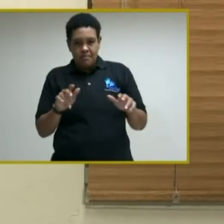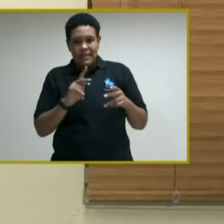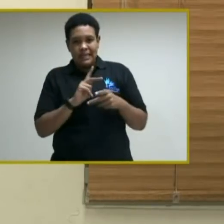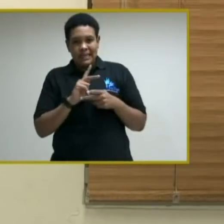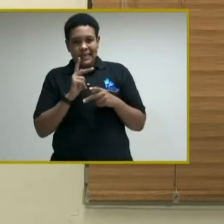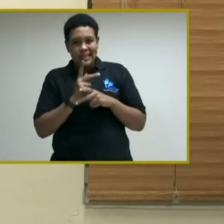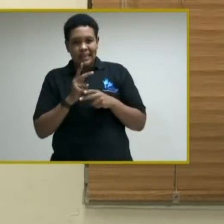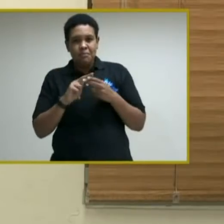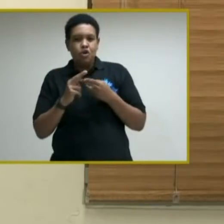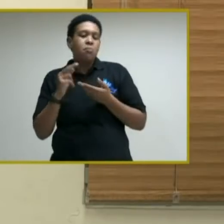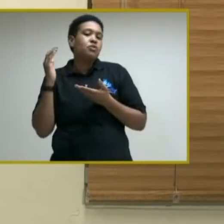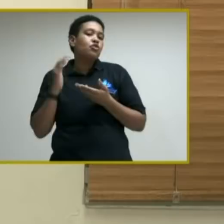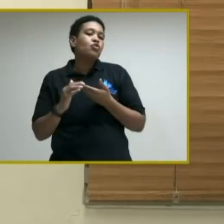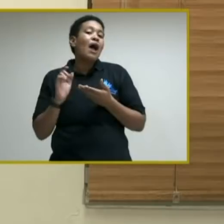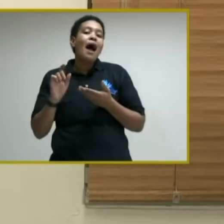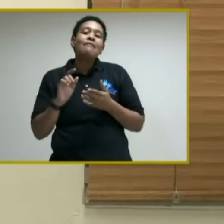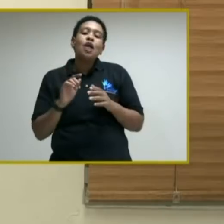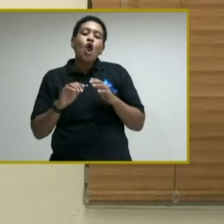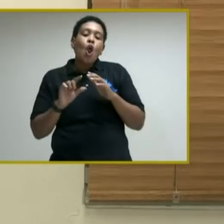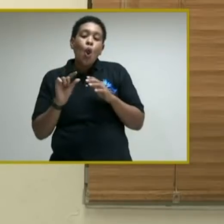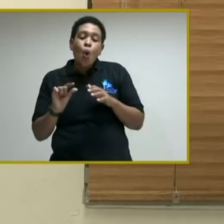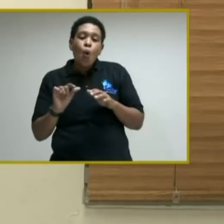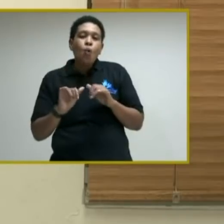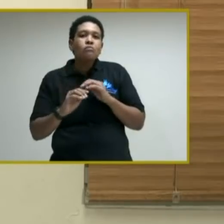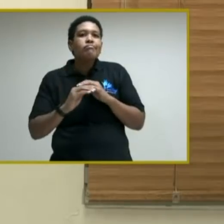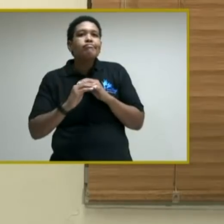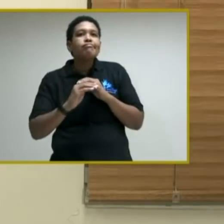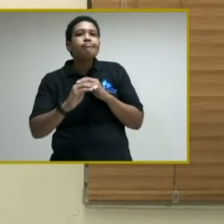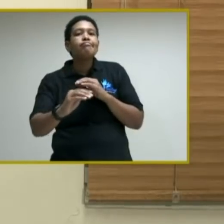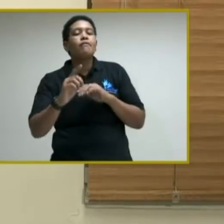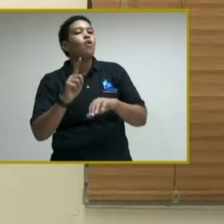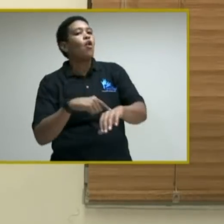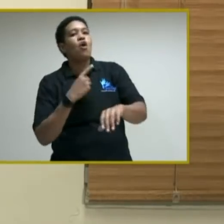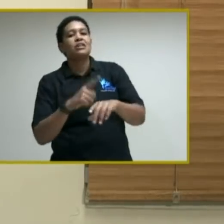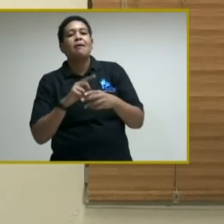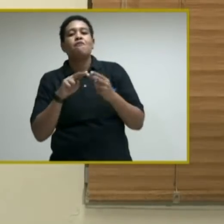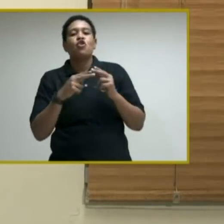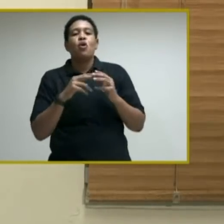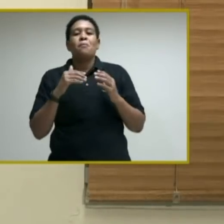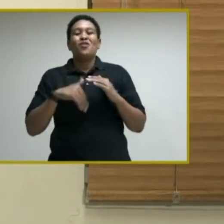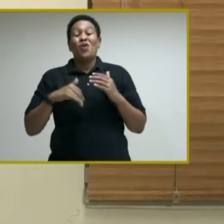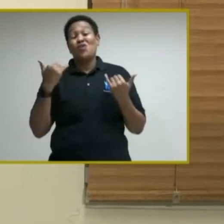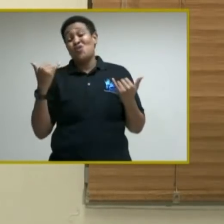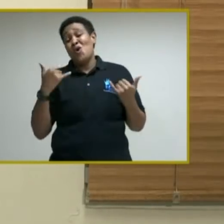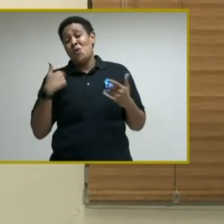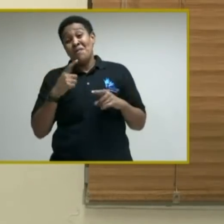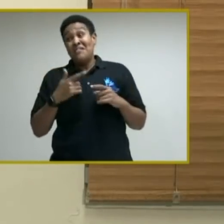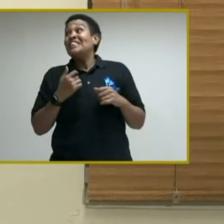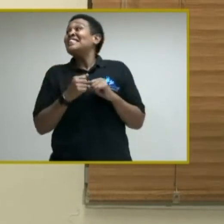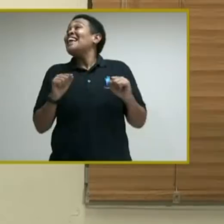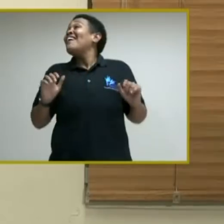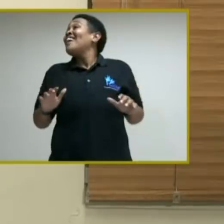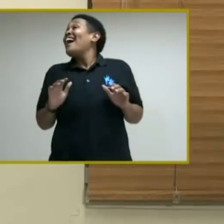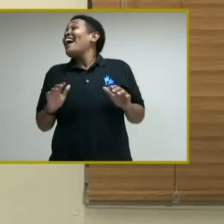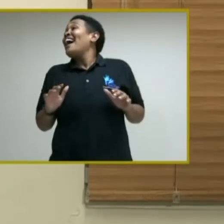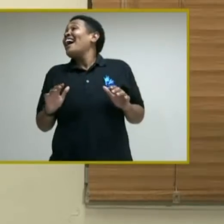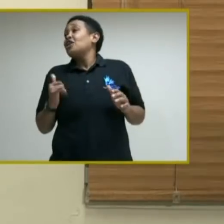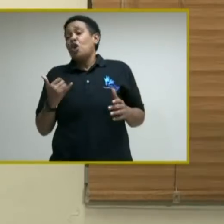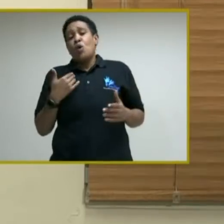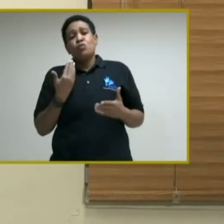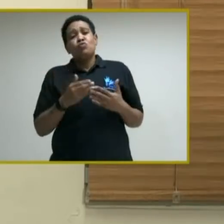numbers down. So we can't be safe even if we're at, it looks like maybe about